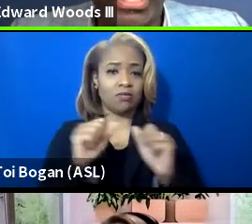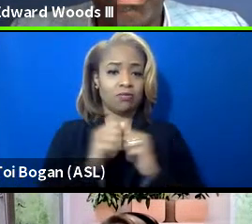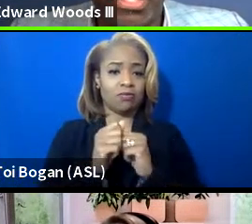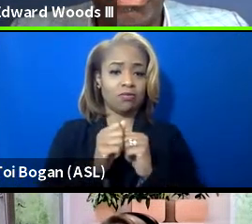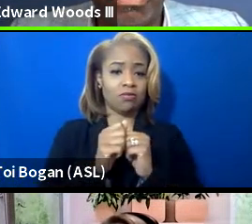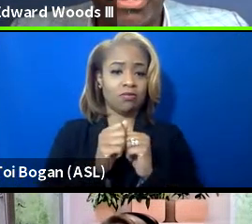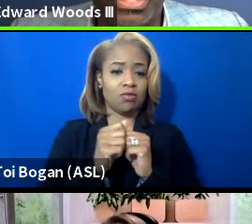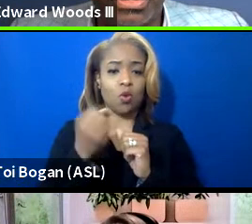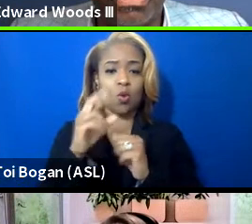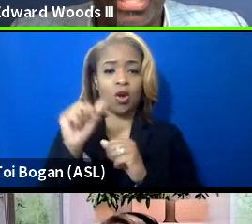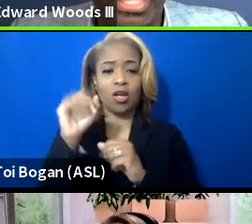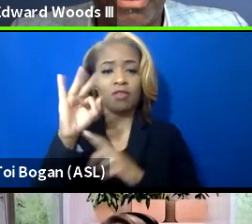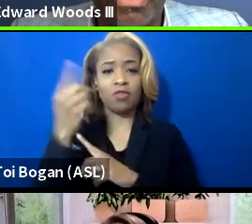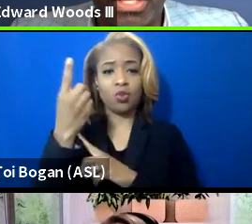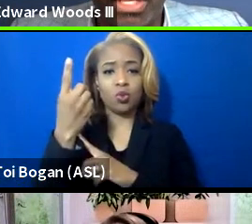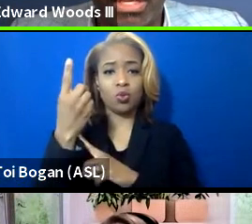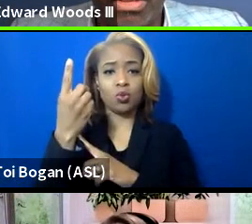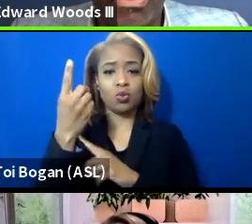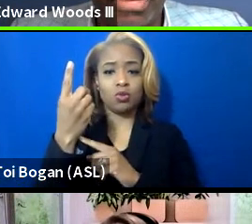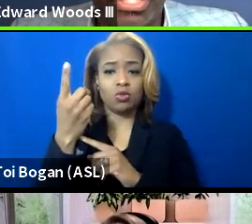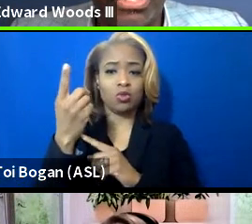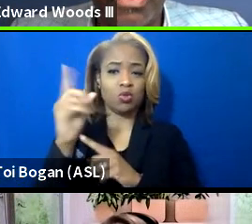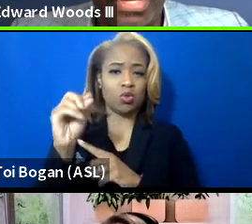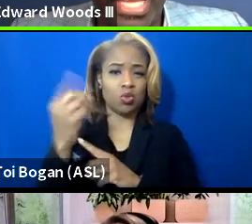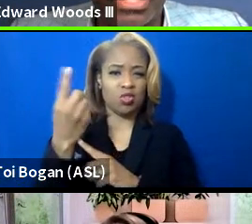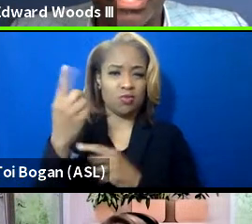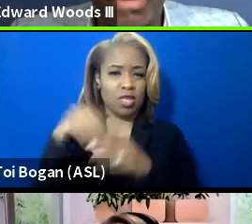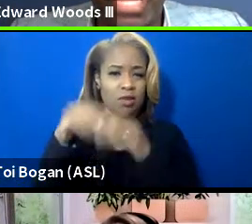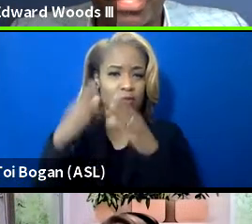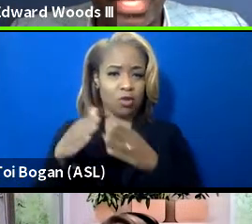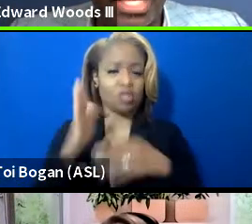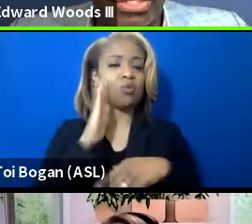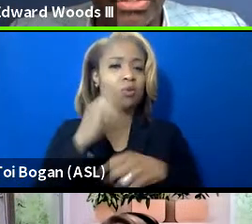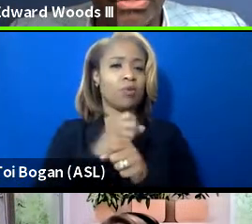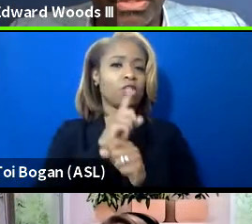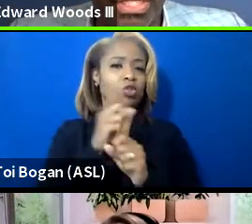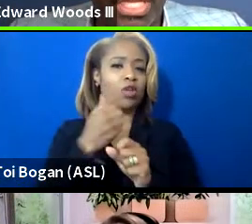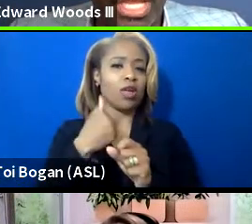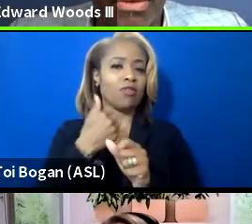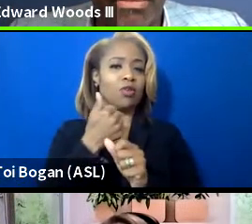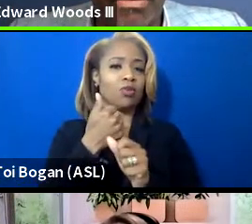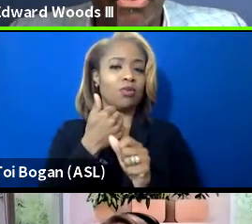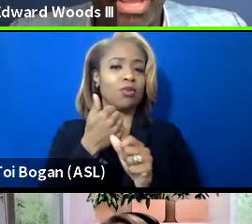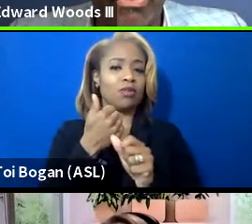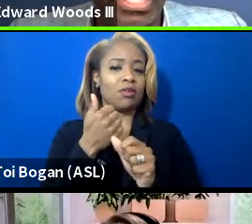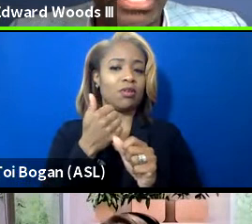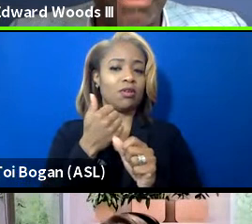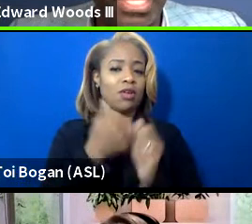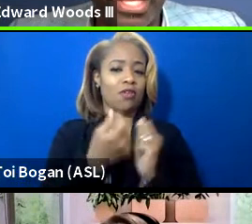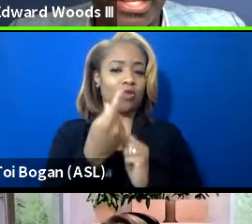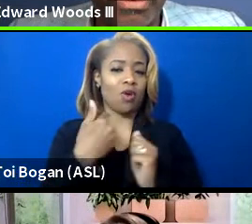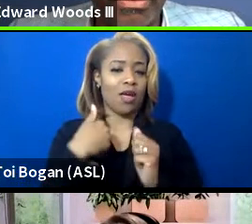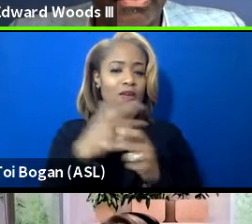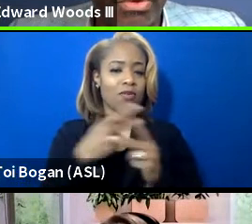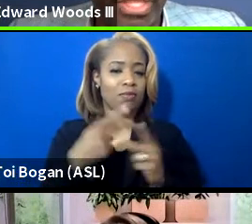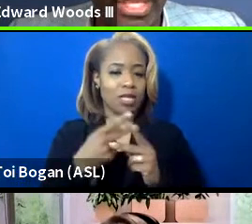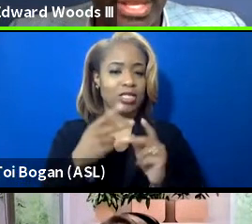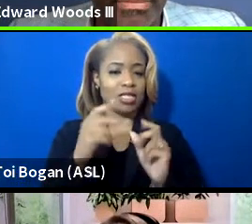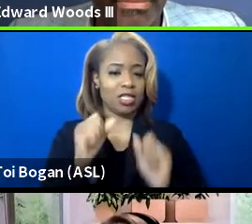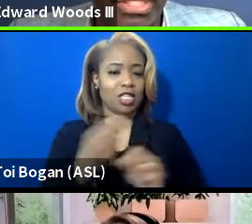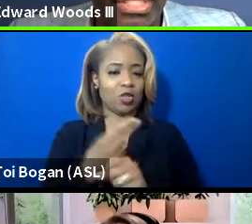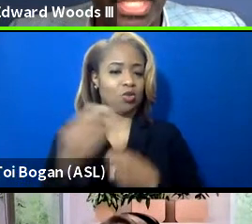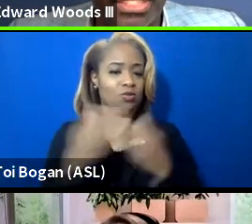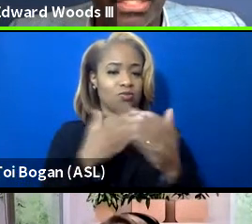if you're doing something in person, but we will make sure everyone has a spot that they can use, no matter what time they get in